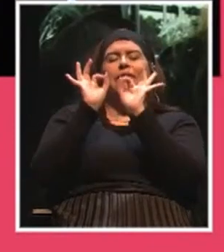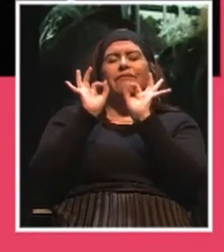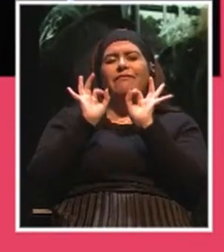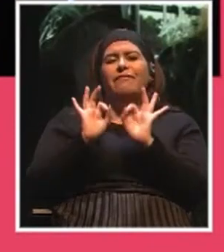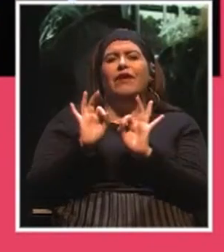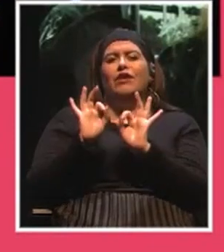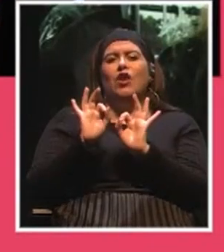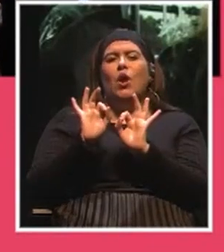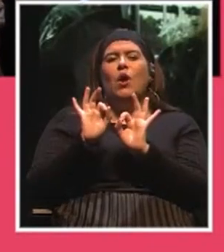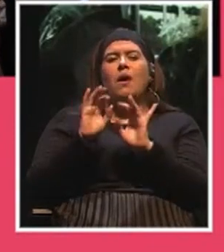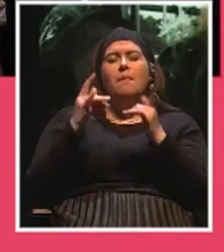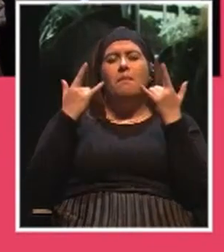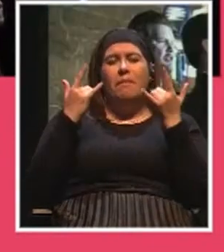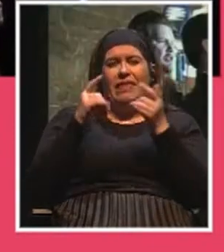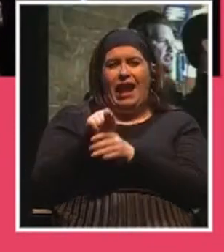know, the Hound's helmet.